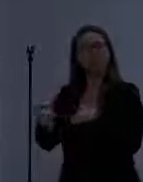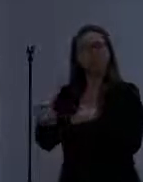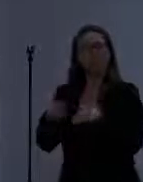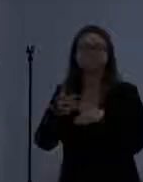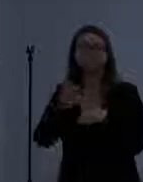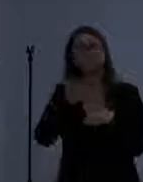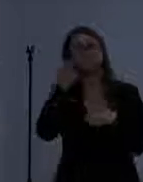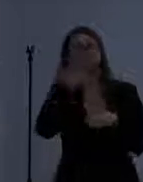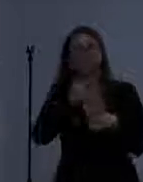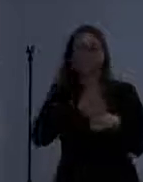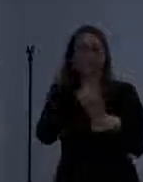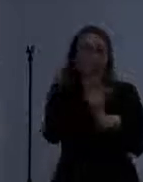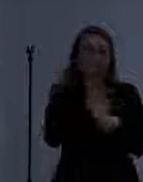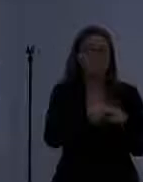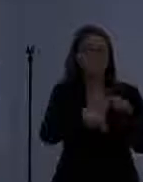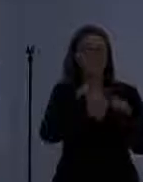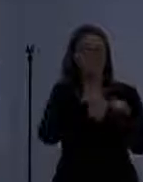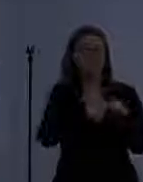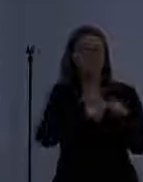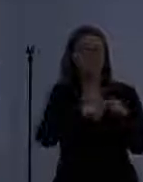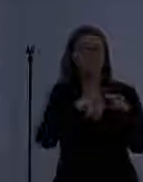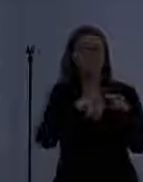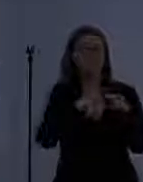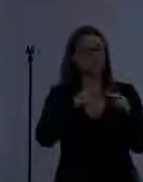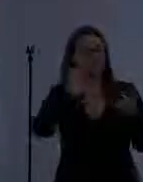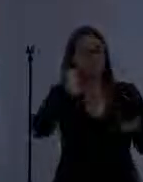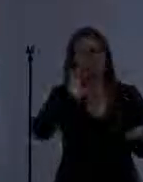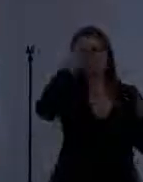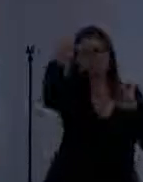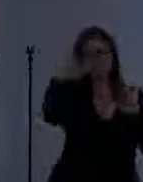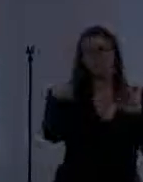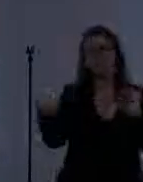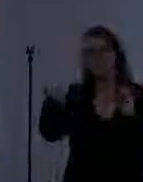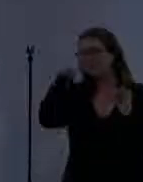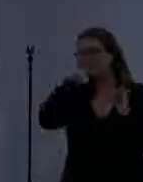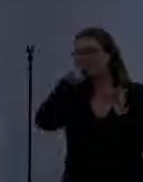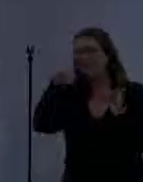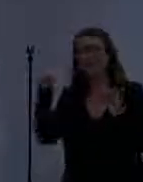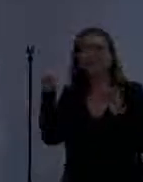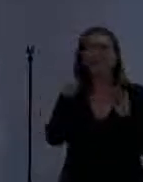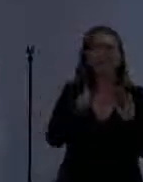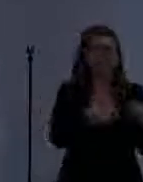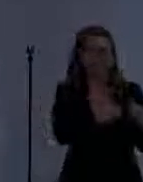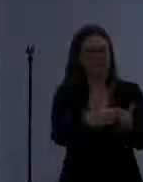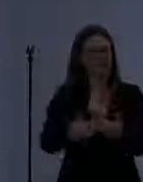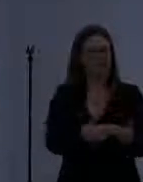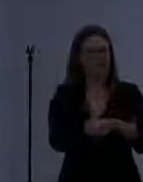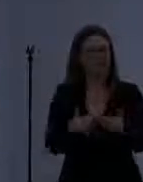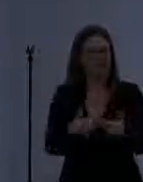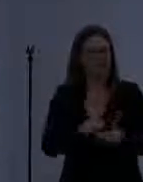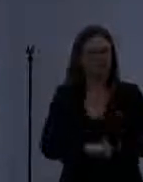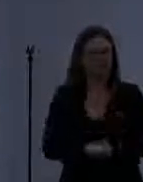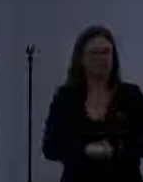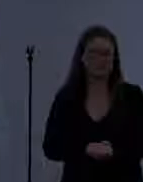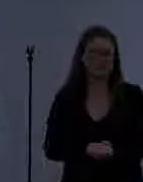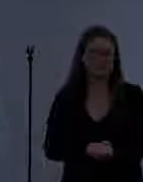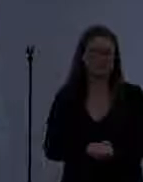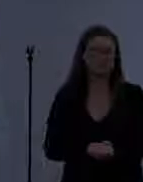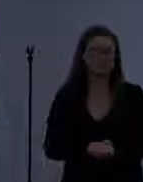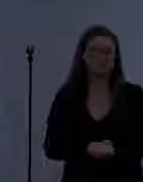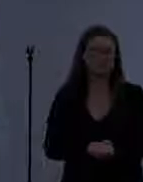shit gets, hits the fan, they're the people that come on board and make sure stuff gets done. So we